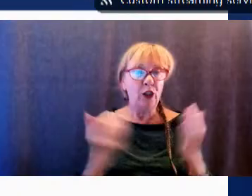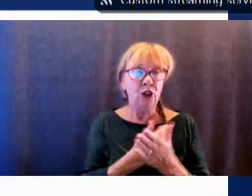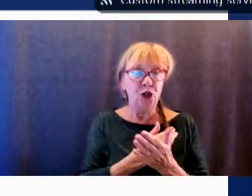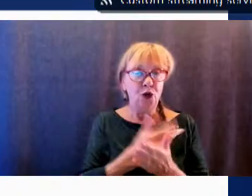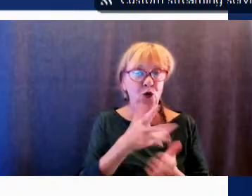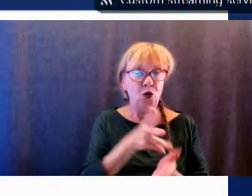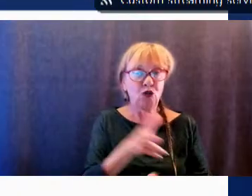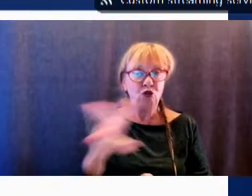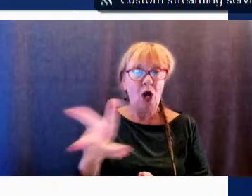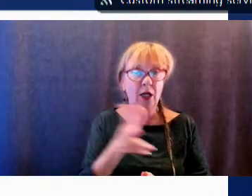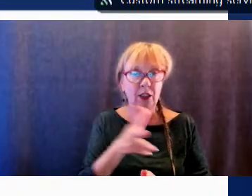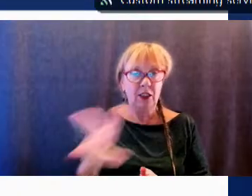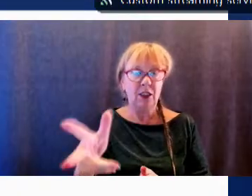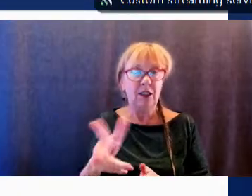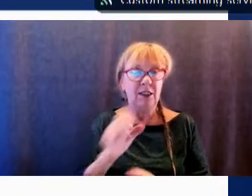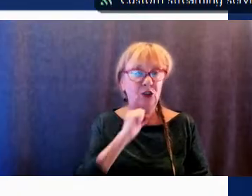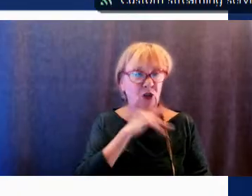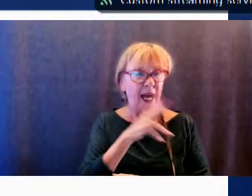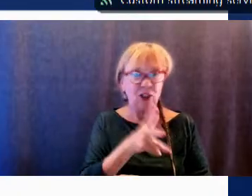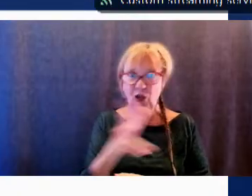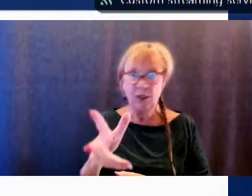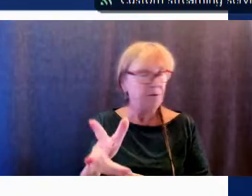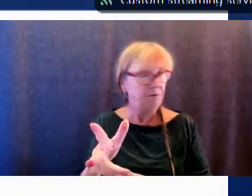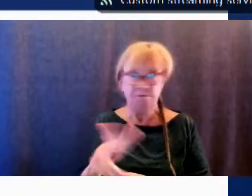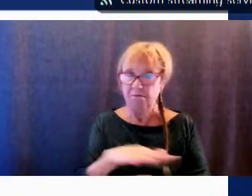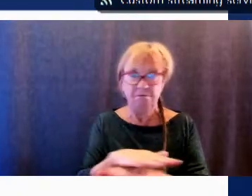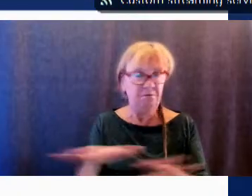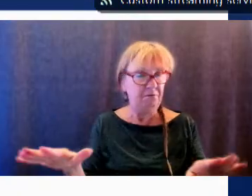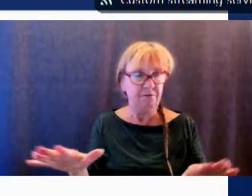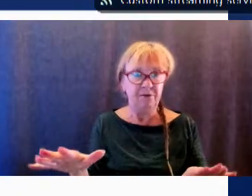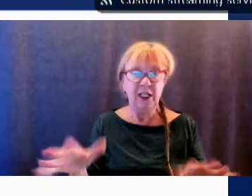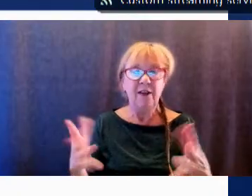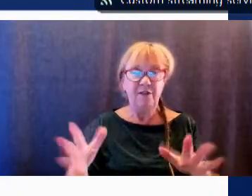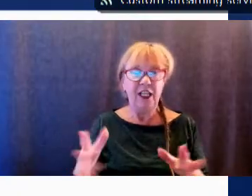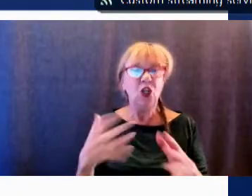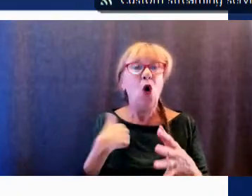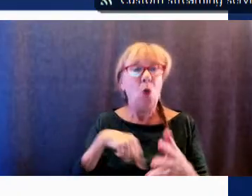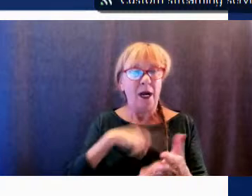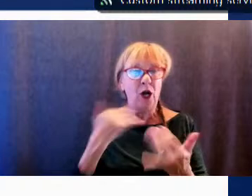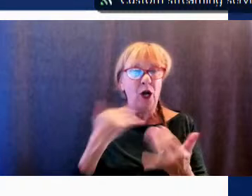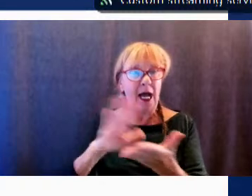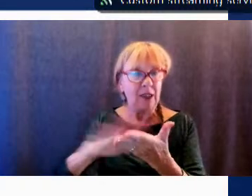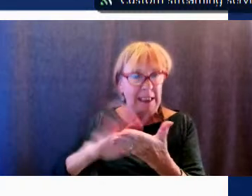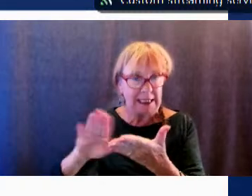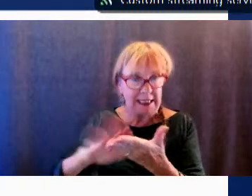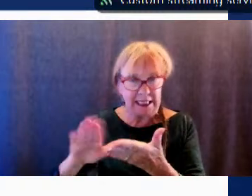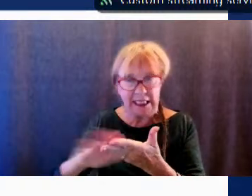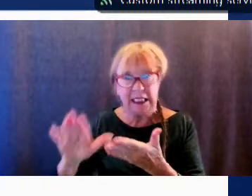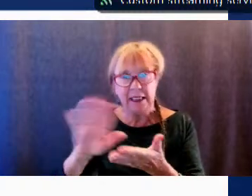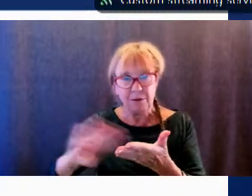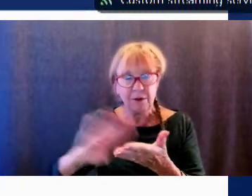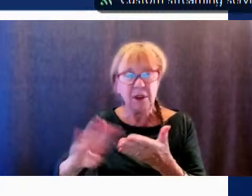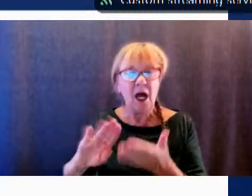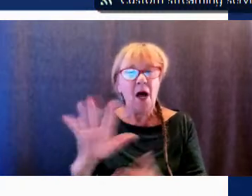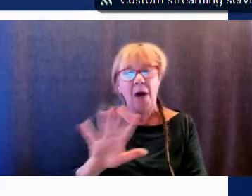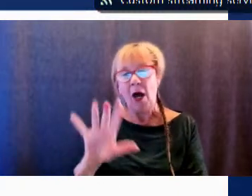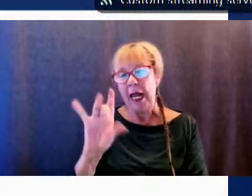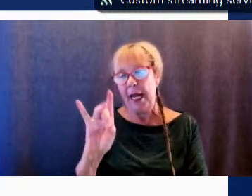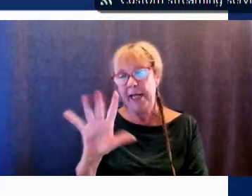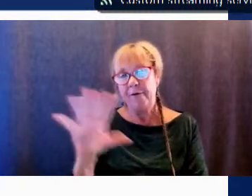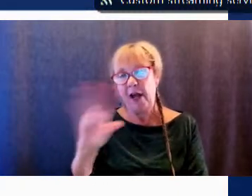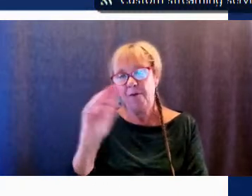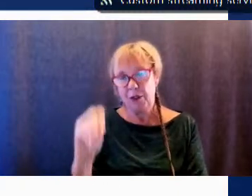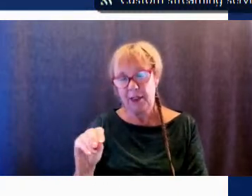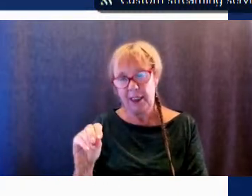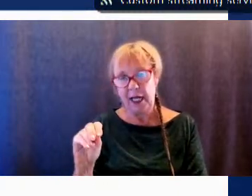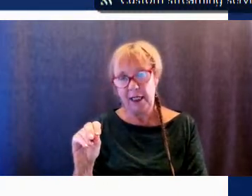are demobilizing from that site right now. We're about 85% demobilized. I